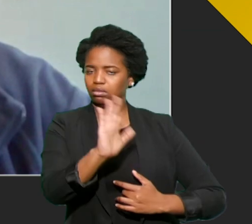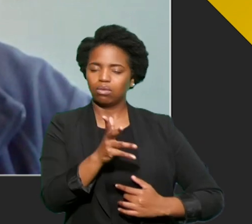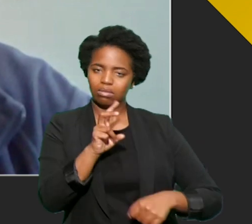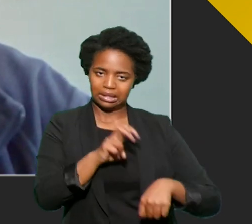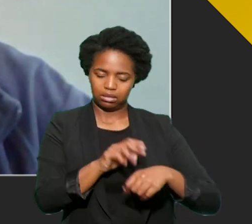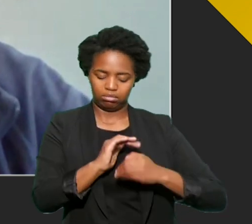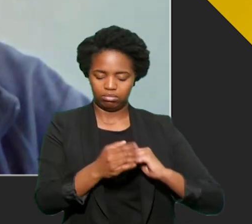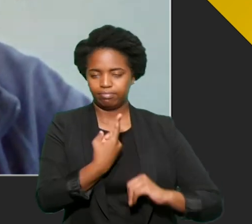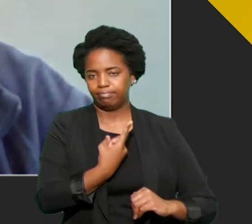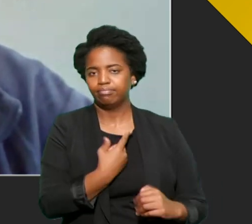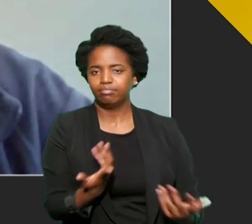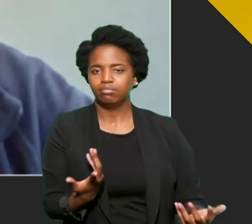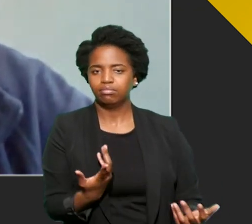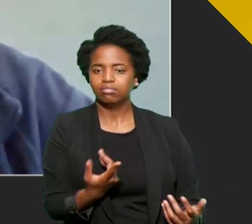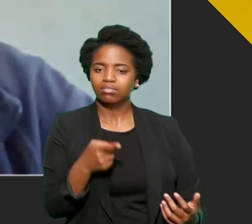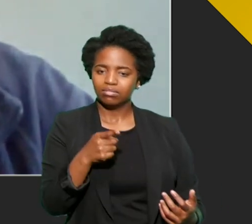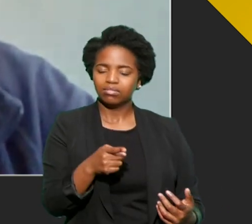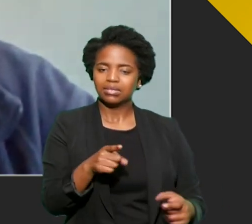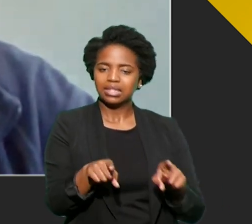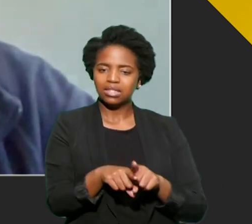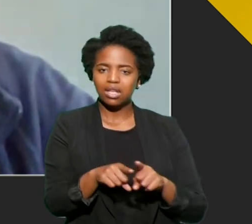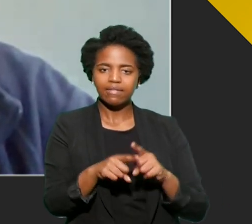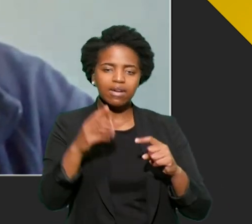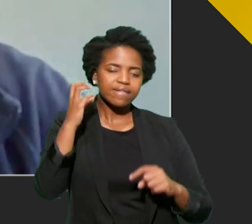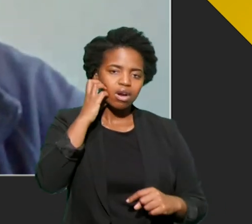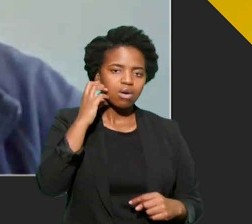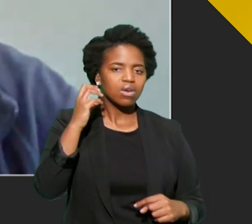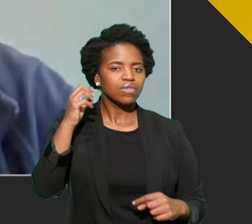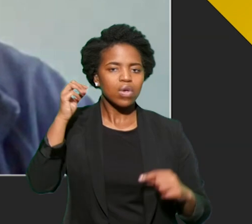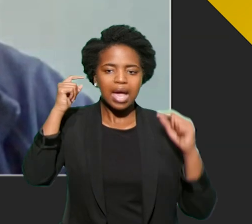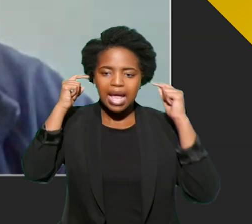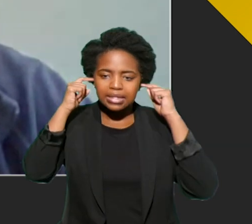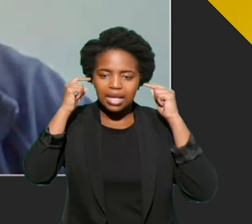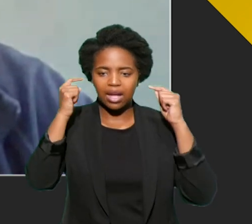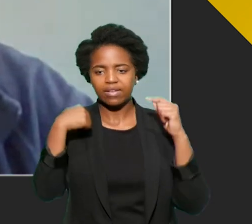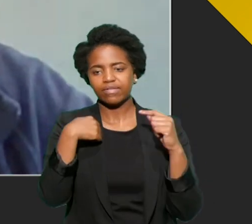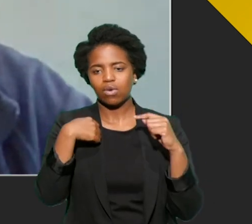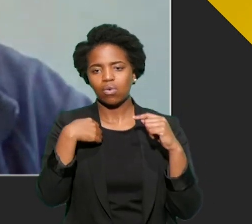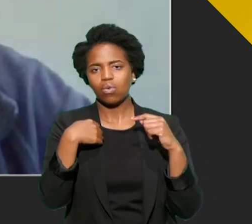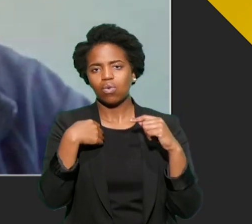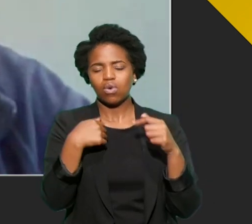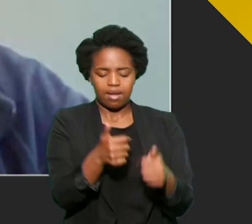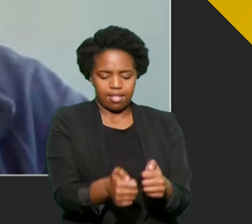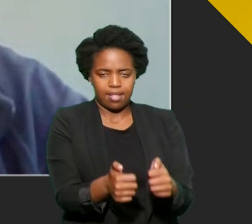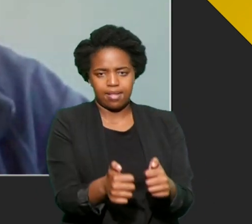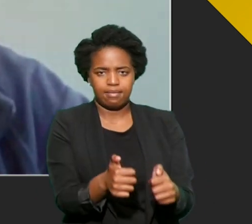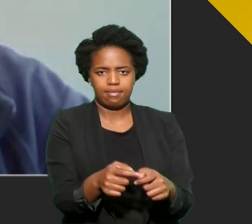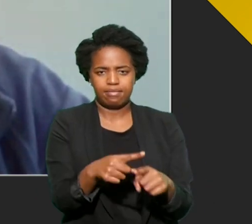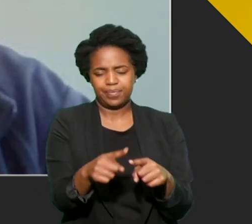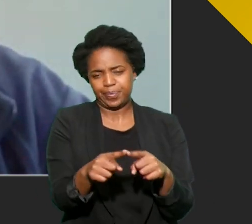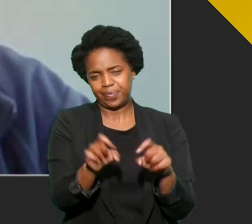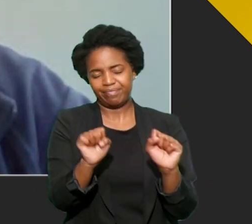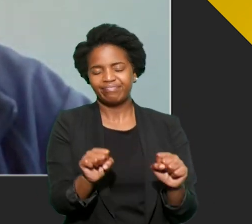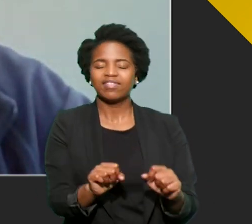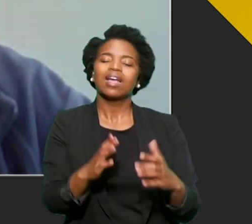negative health effects. And that's true for your handset, for your phone itself, and it's also true for the base stations. All right. Thank you very